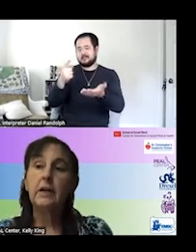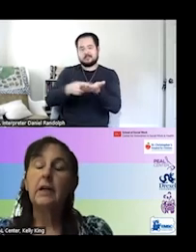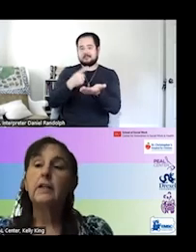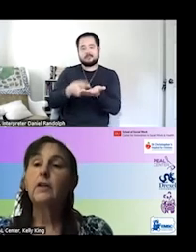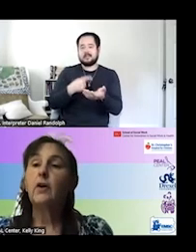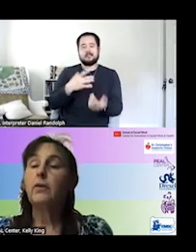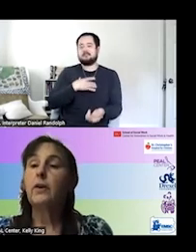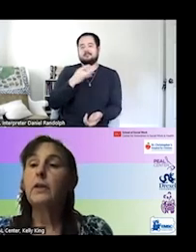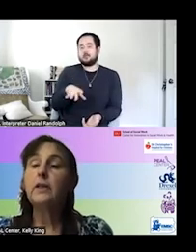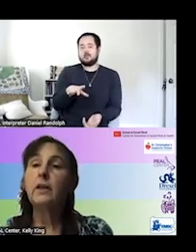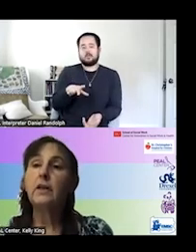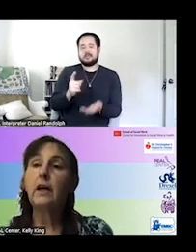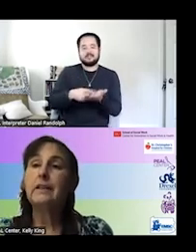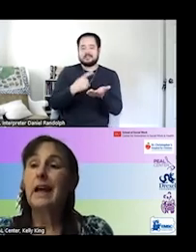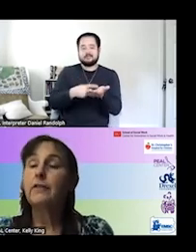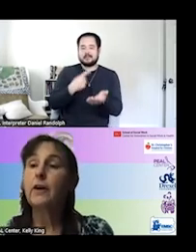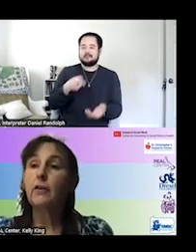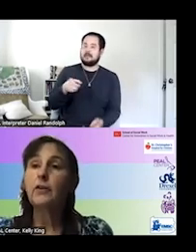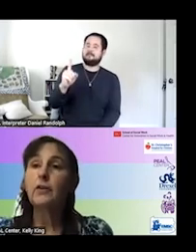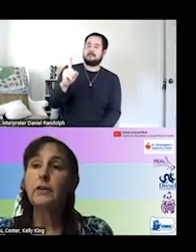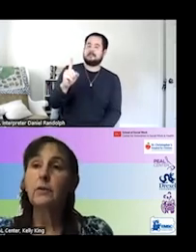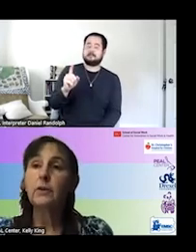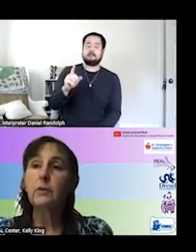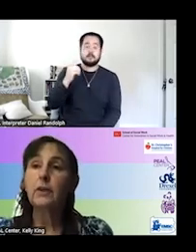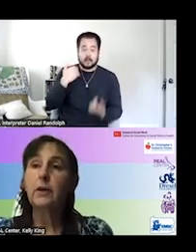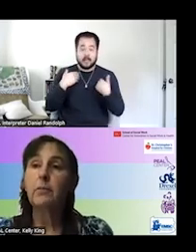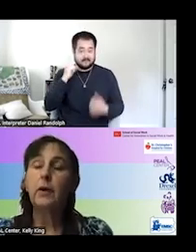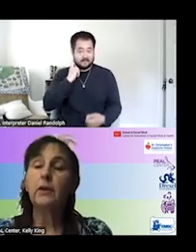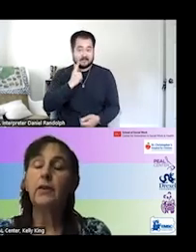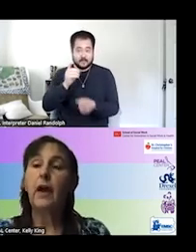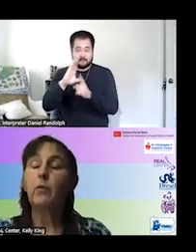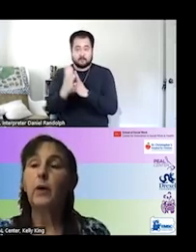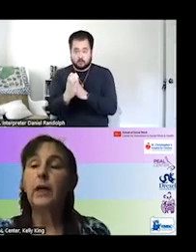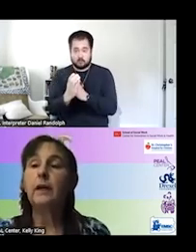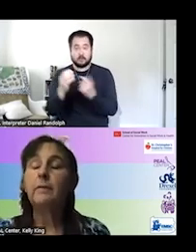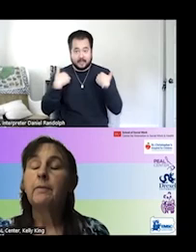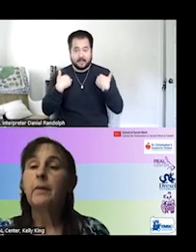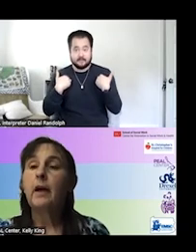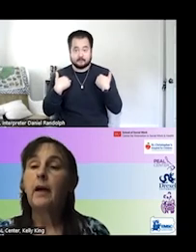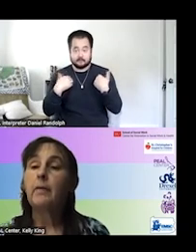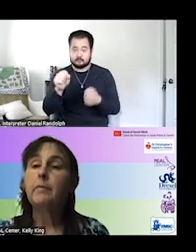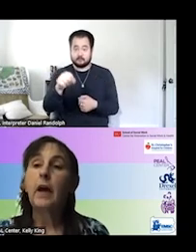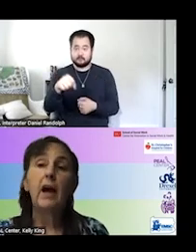offensive. So there is a deaf culture. And so it's really important that we